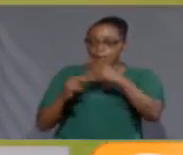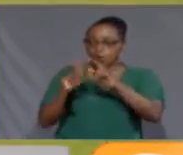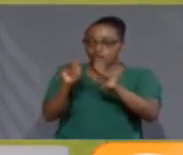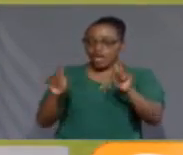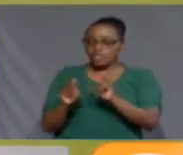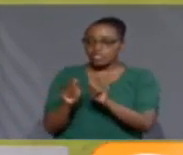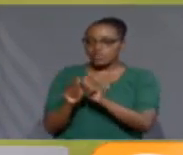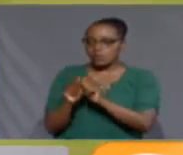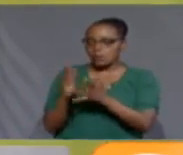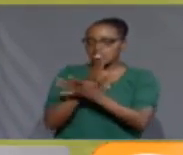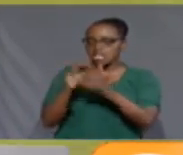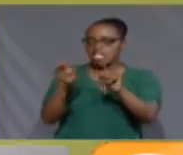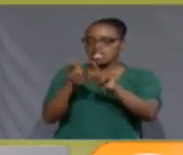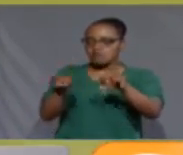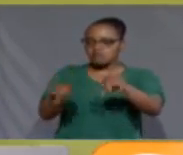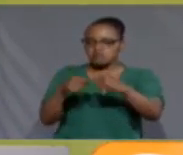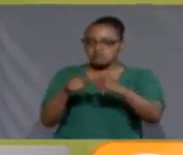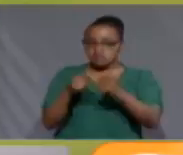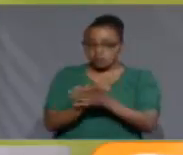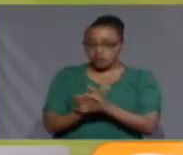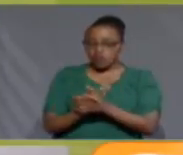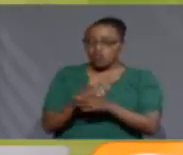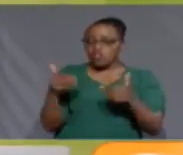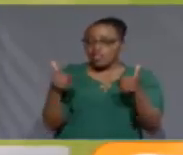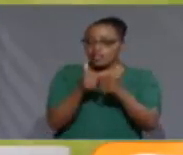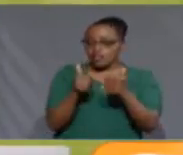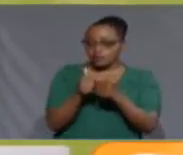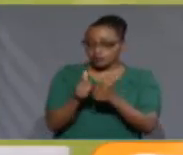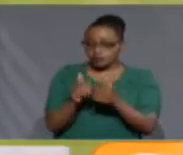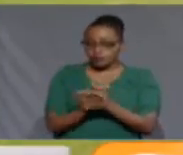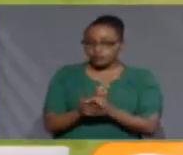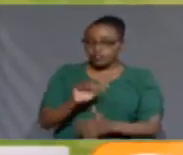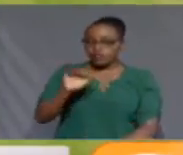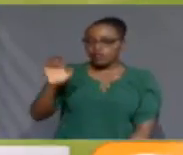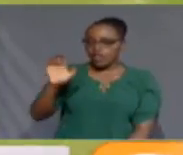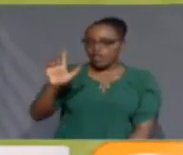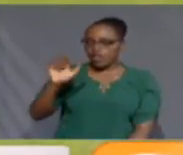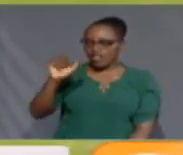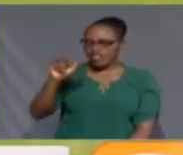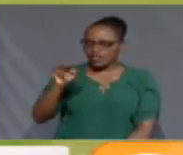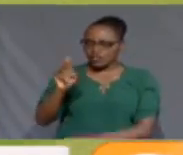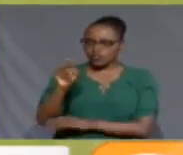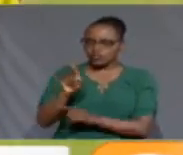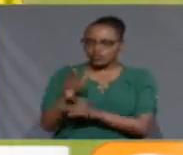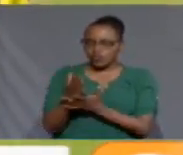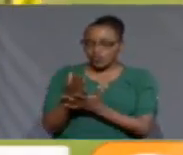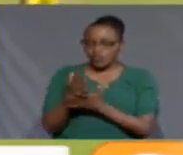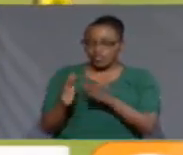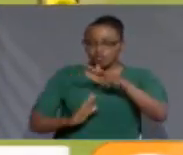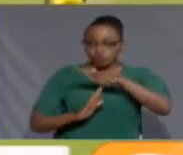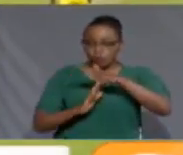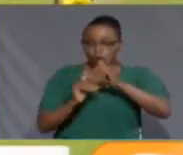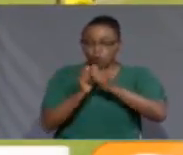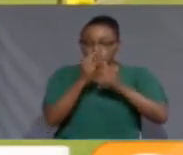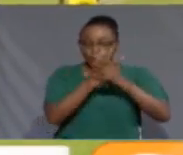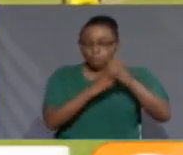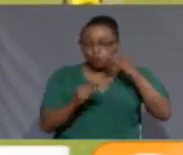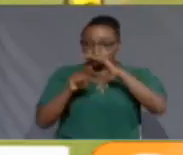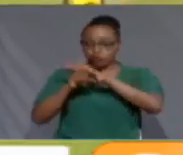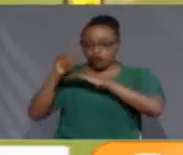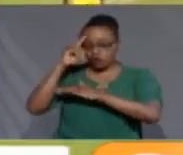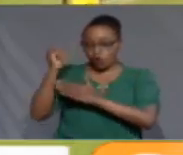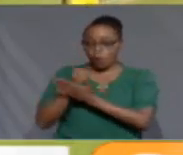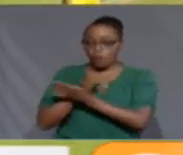shared the spoils. In the Sofapaka game, Gerson Likoni and Eliud Lokuam proved to be the tormentors in chief, with both goals for